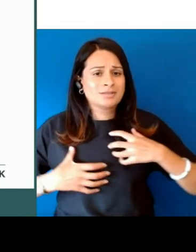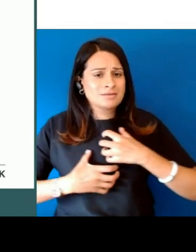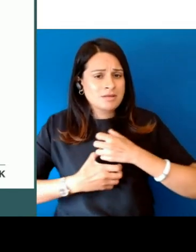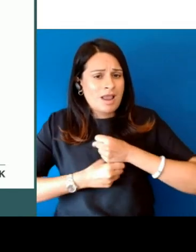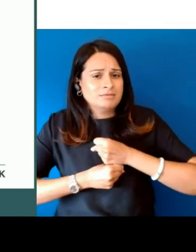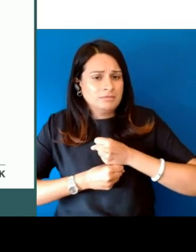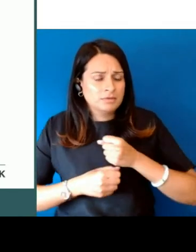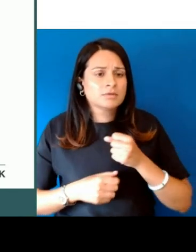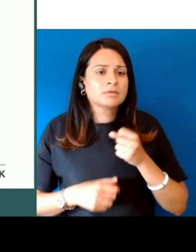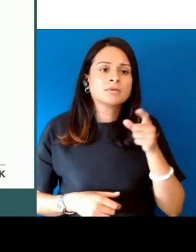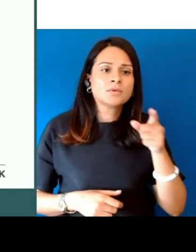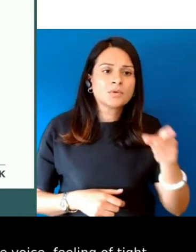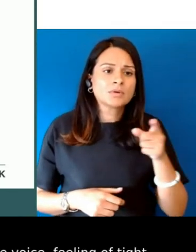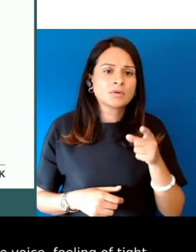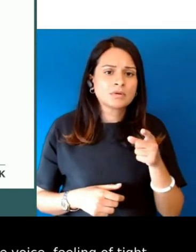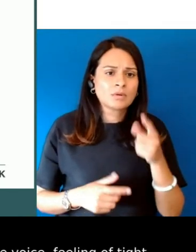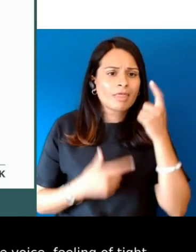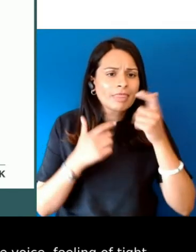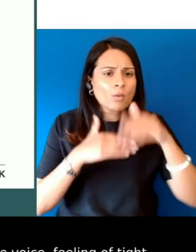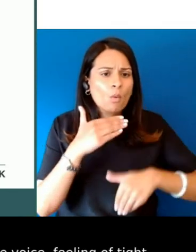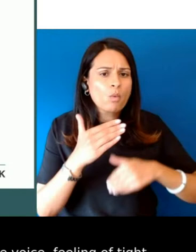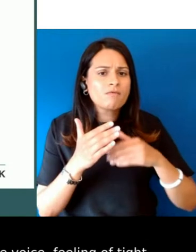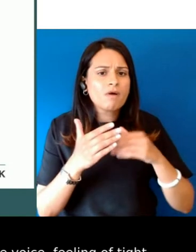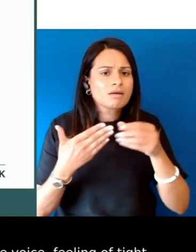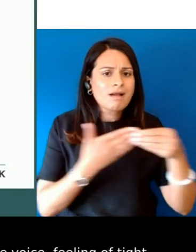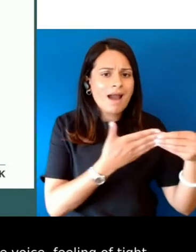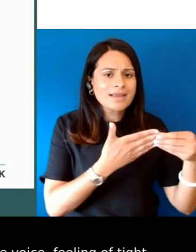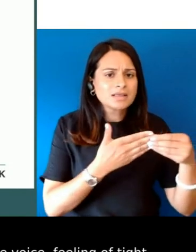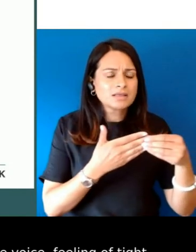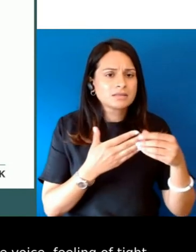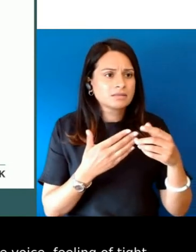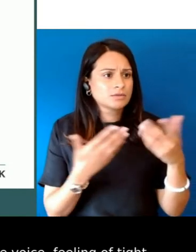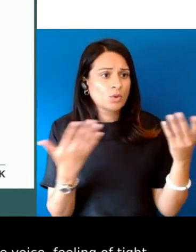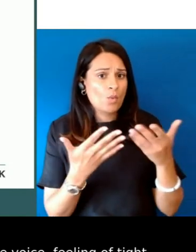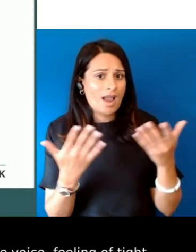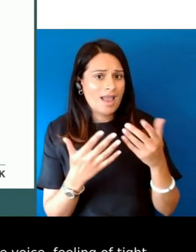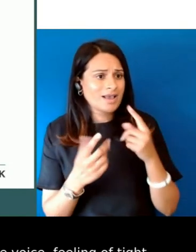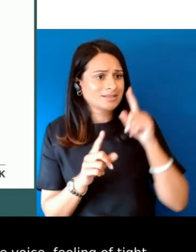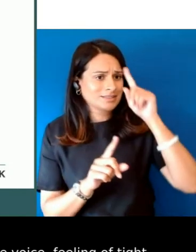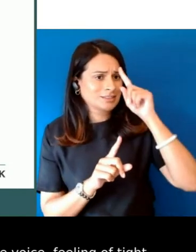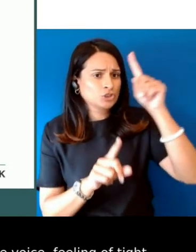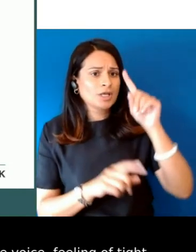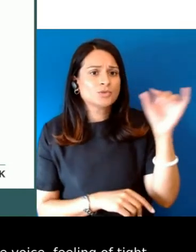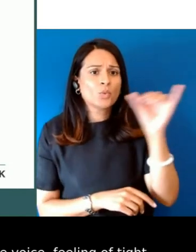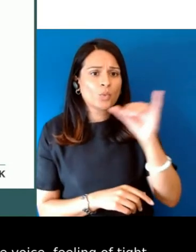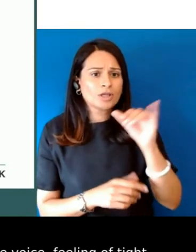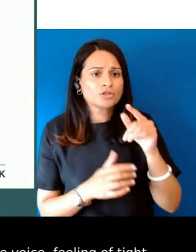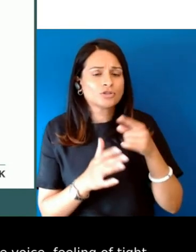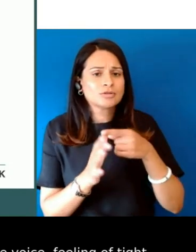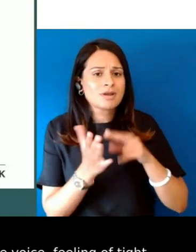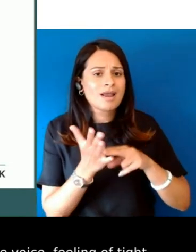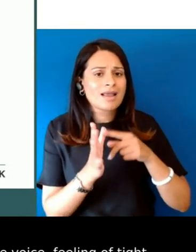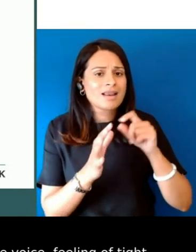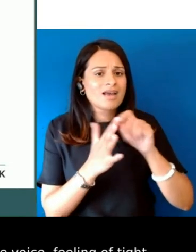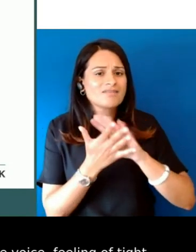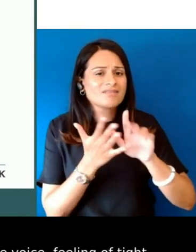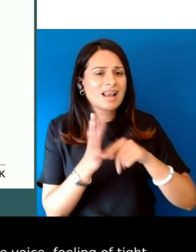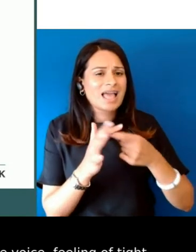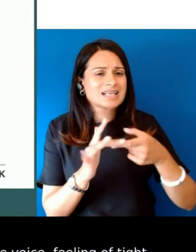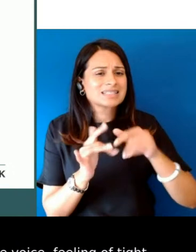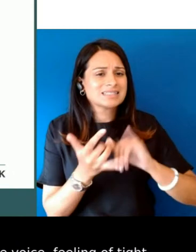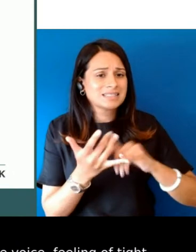um the guidance so i said on the suggestion of what anaphylaxis is uh would we have all in agreement that this